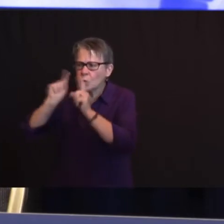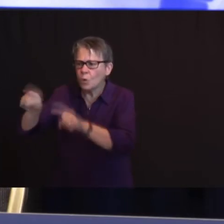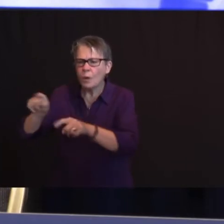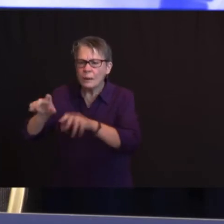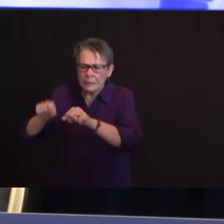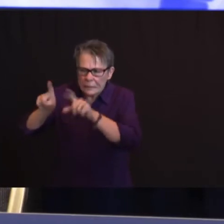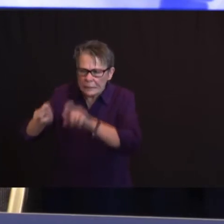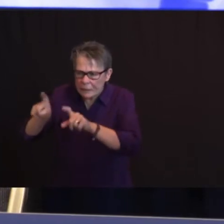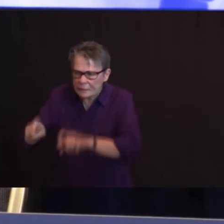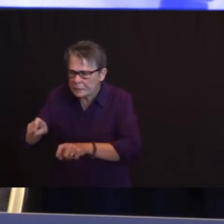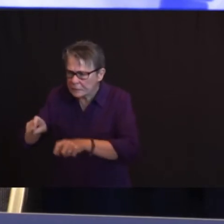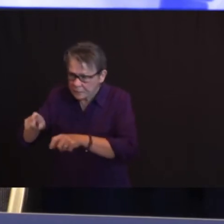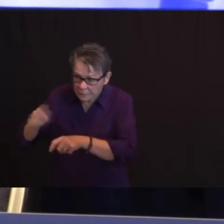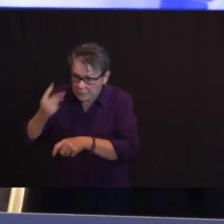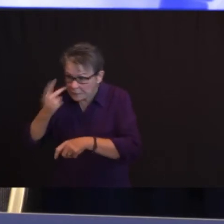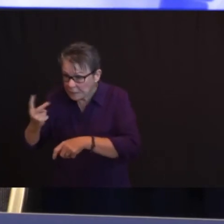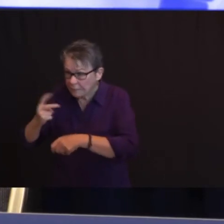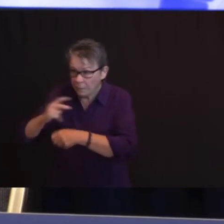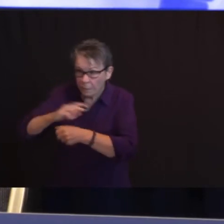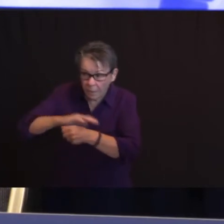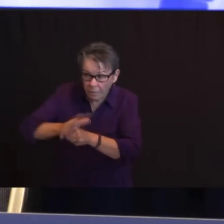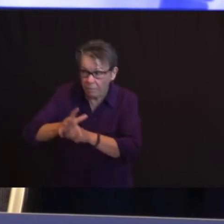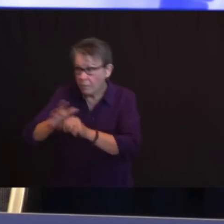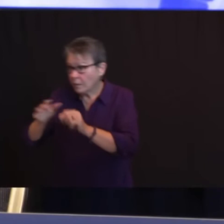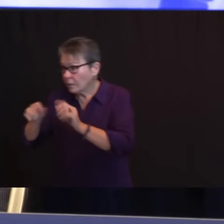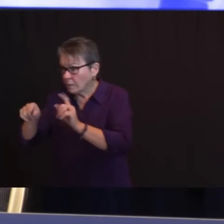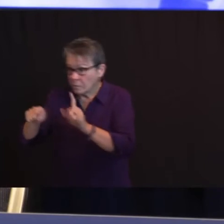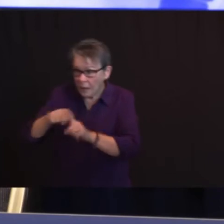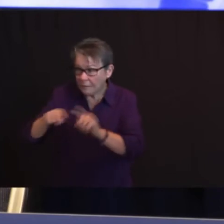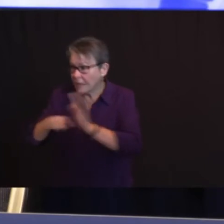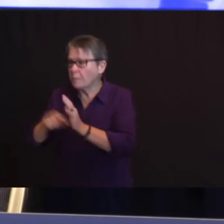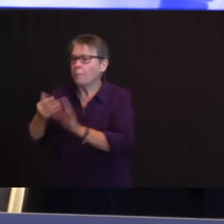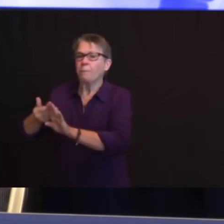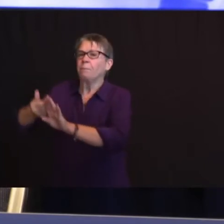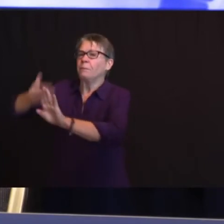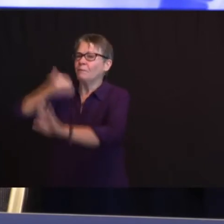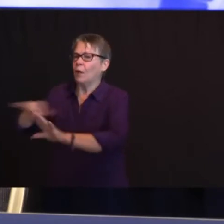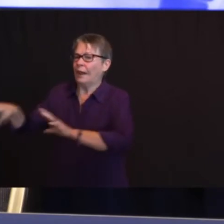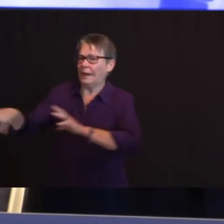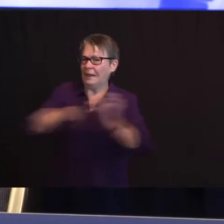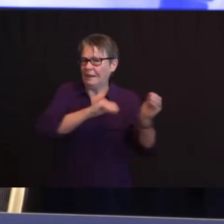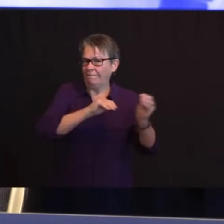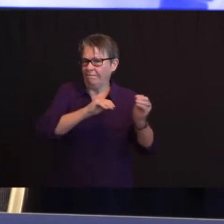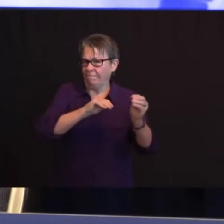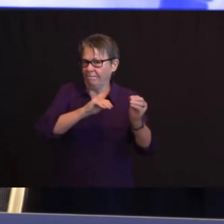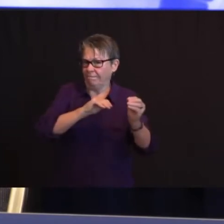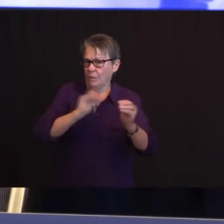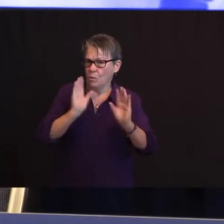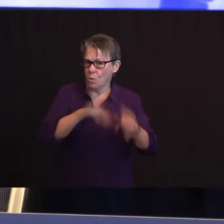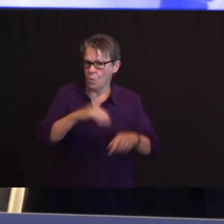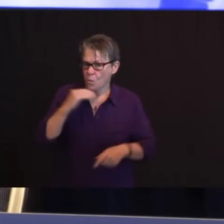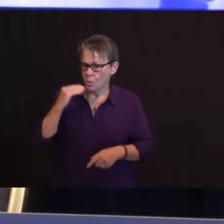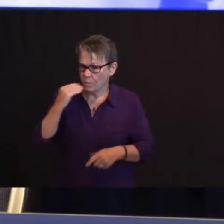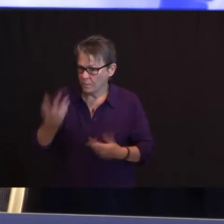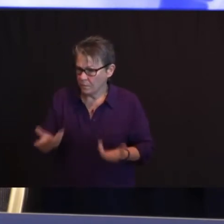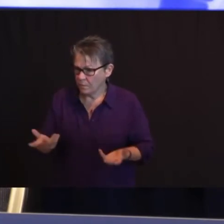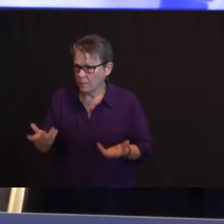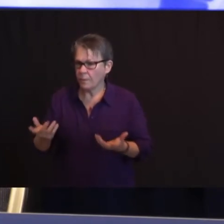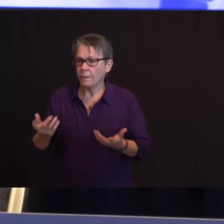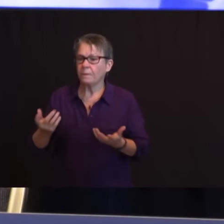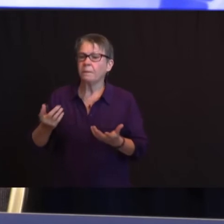campus, and then 5 to 7 days after any potentially high-risk activity, such as a party